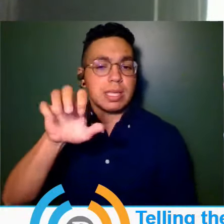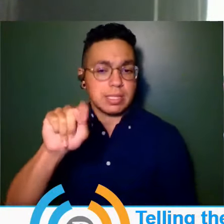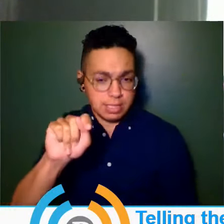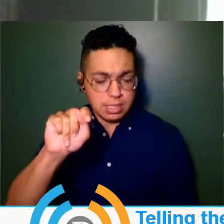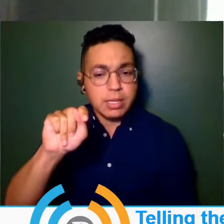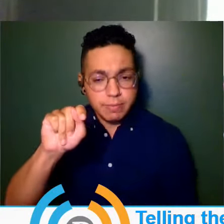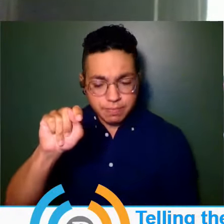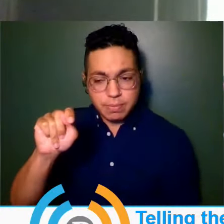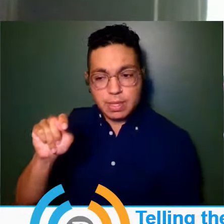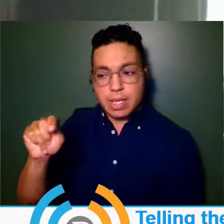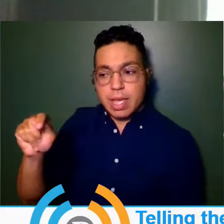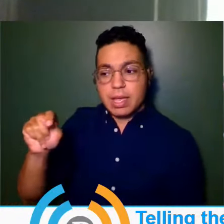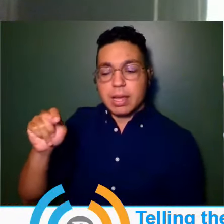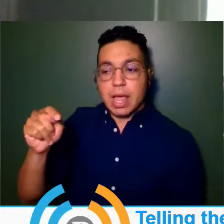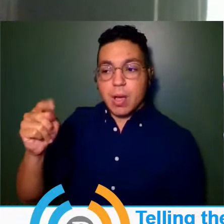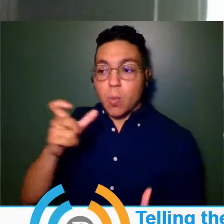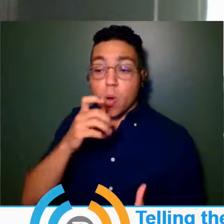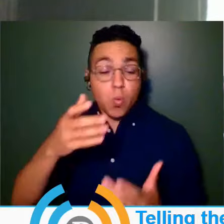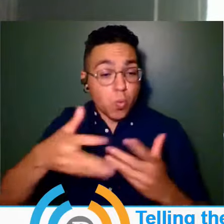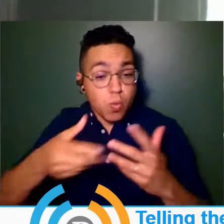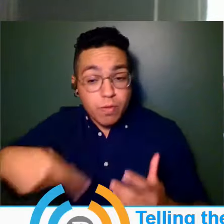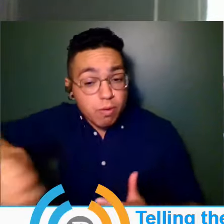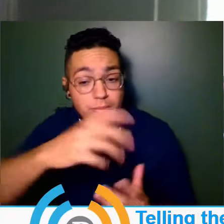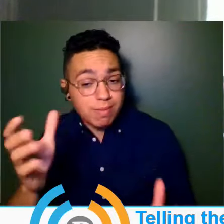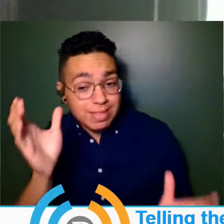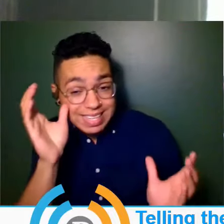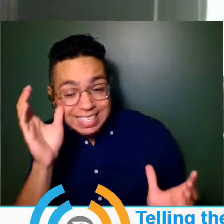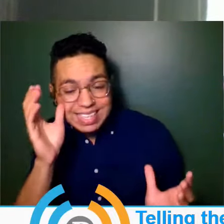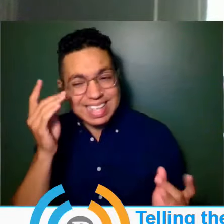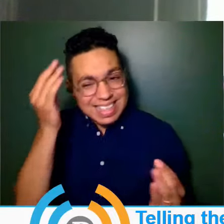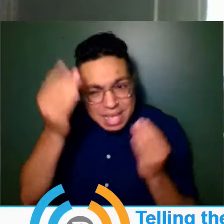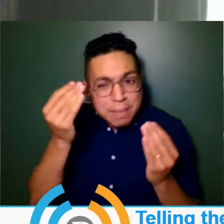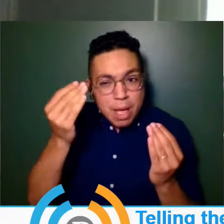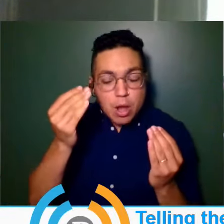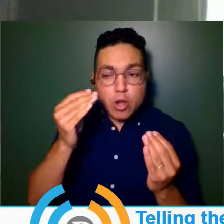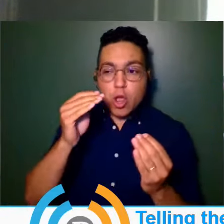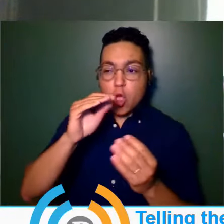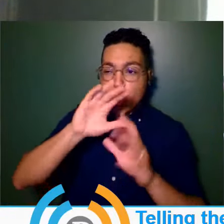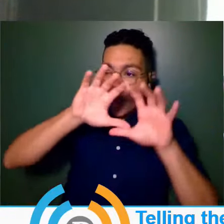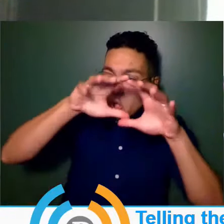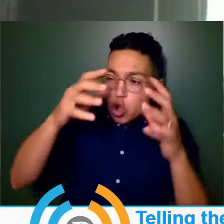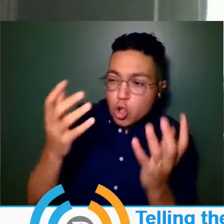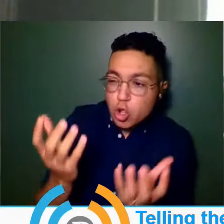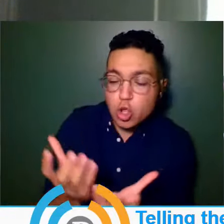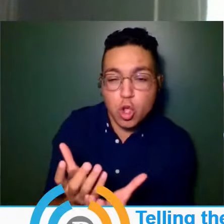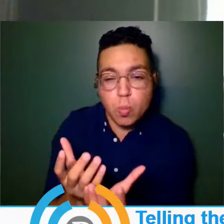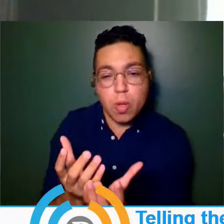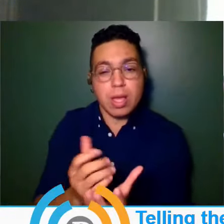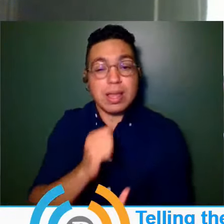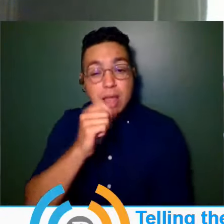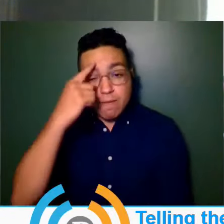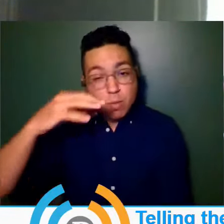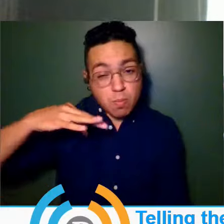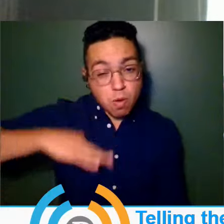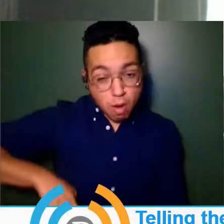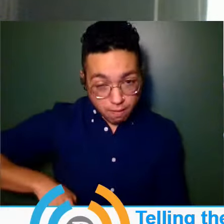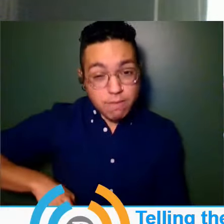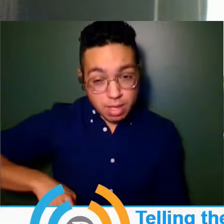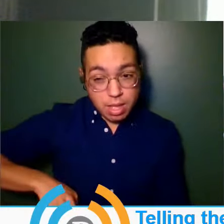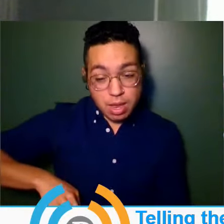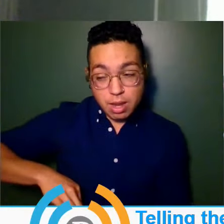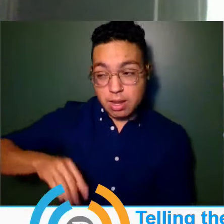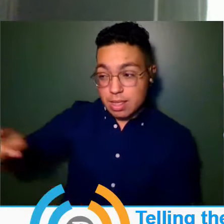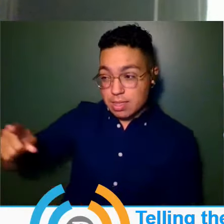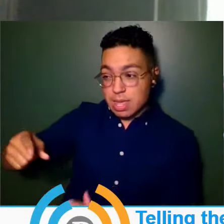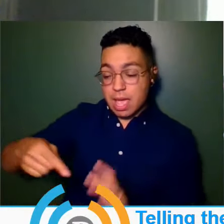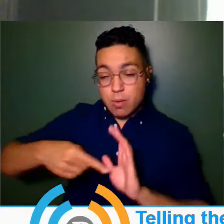whoever's listening to consider this, that a global nonprofit whose focus is press freedoms around the world and the safety